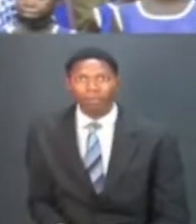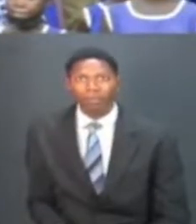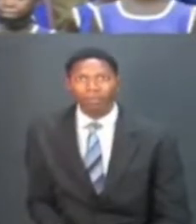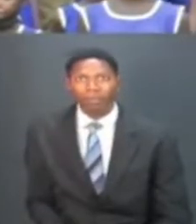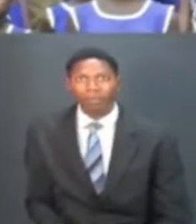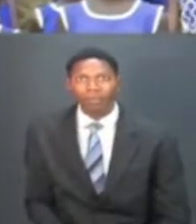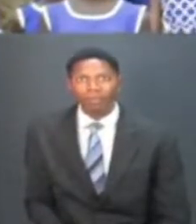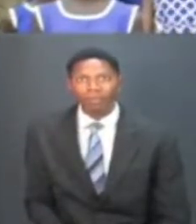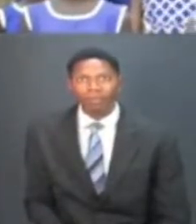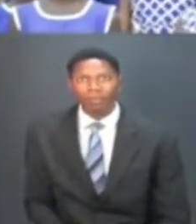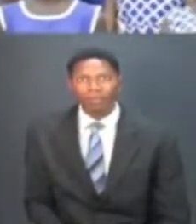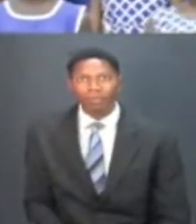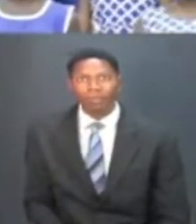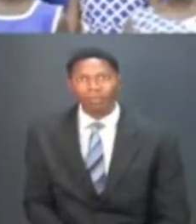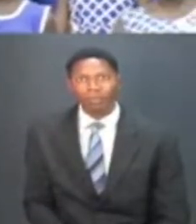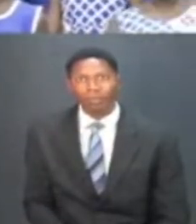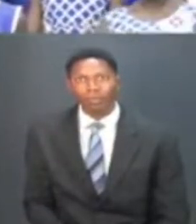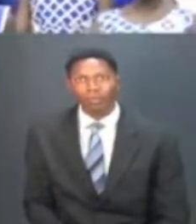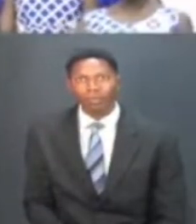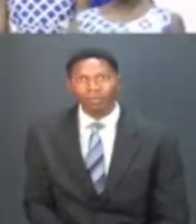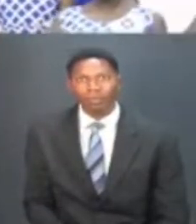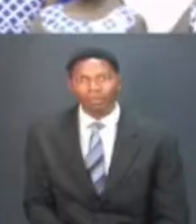changed?